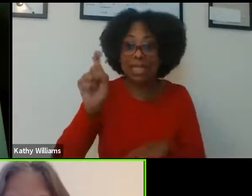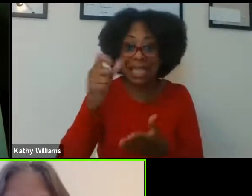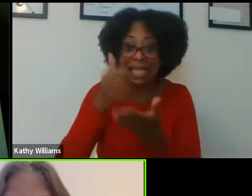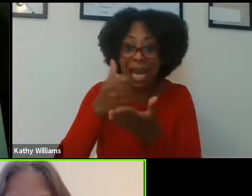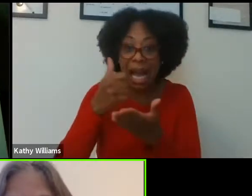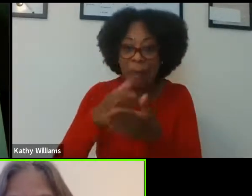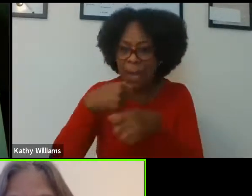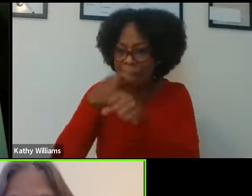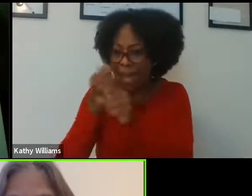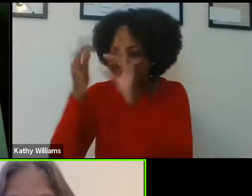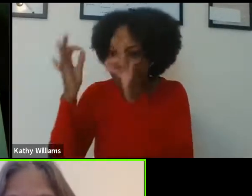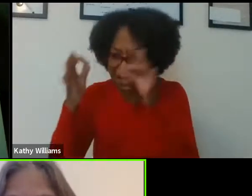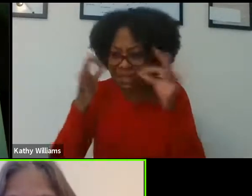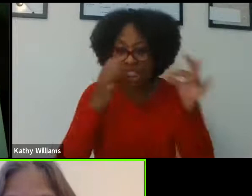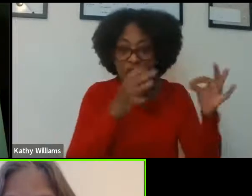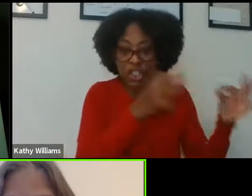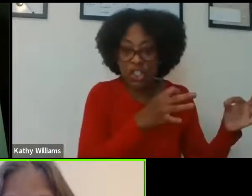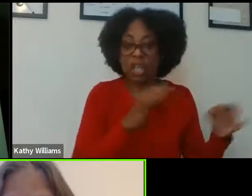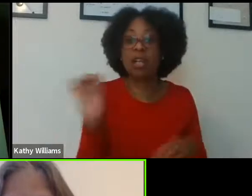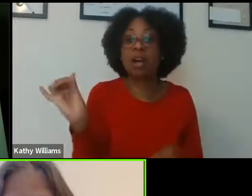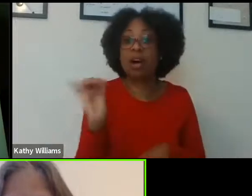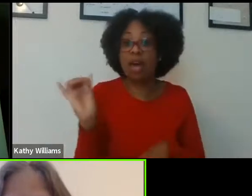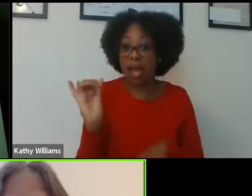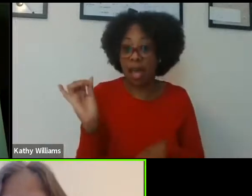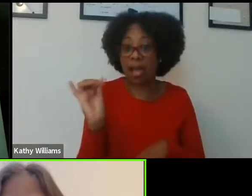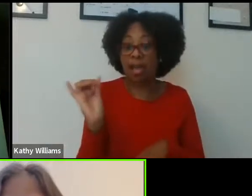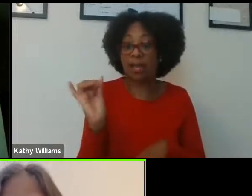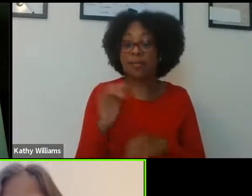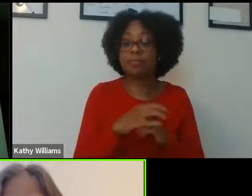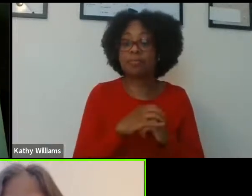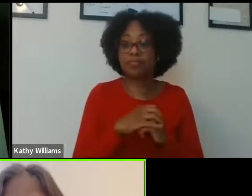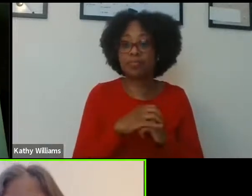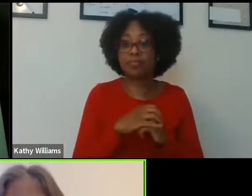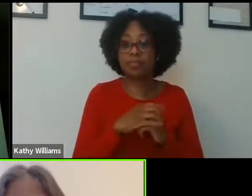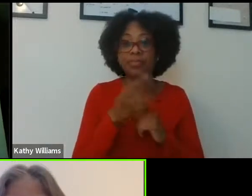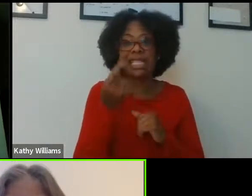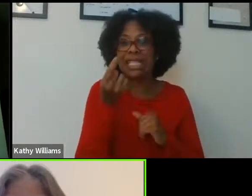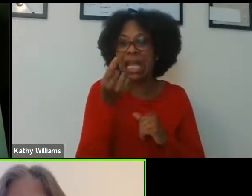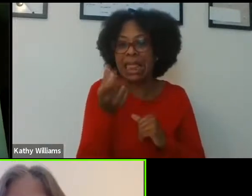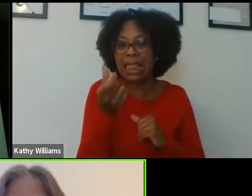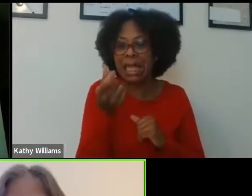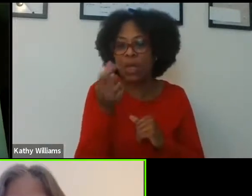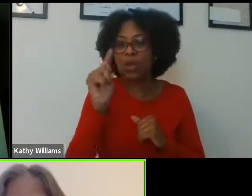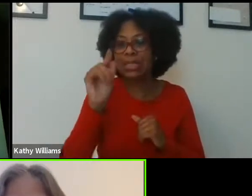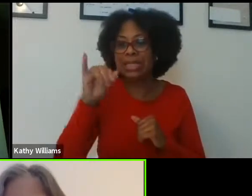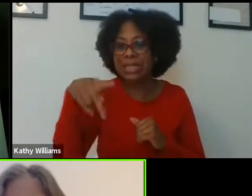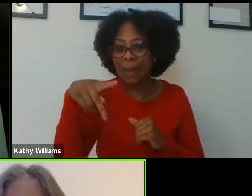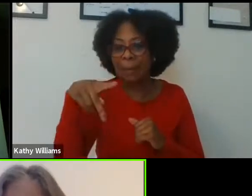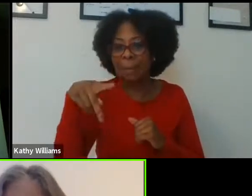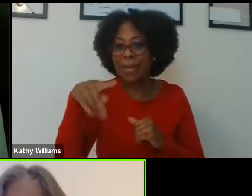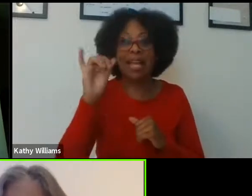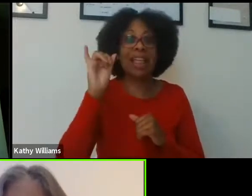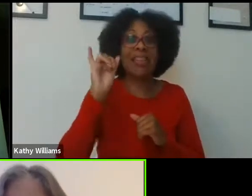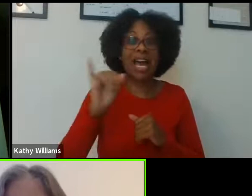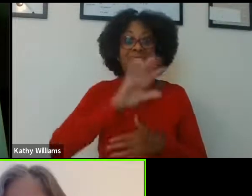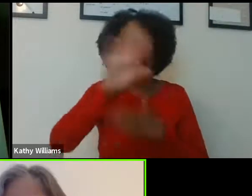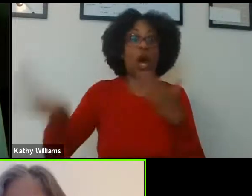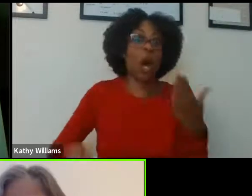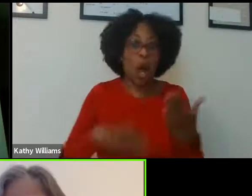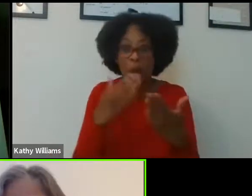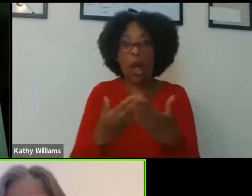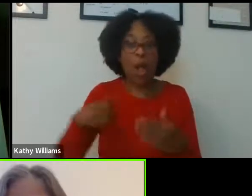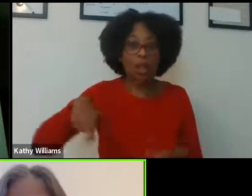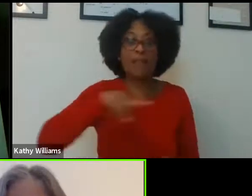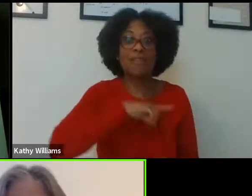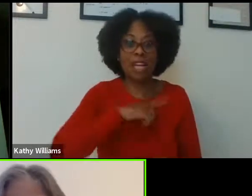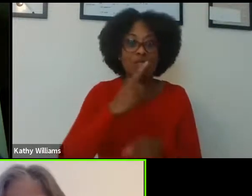making decisions. And just a little inside tip, that's all of us, right? Because we